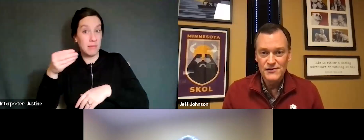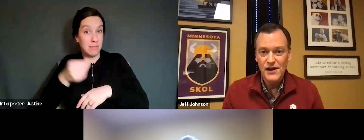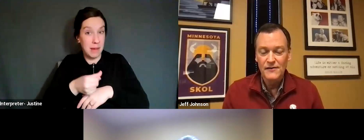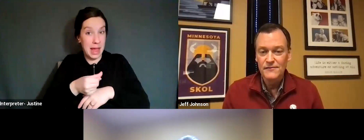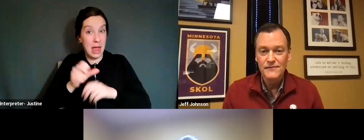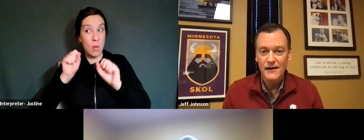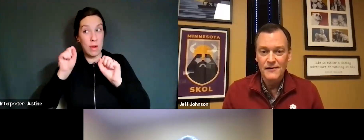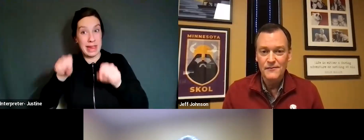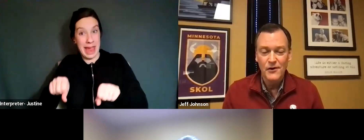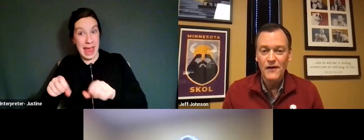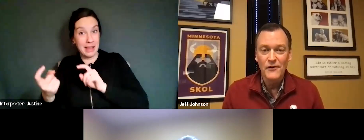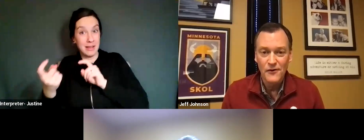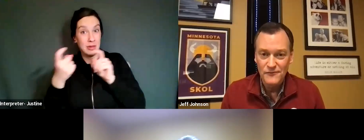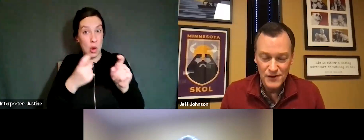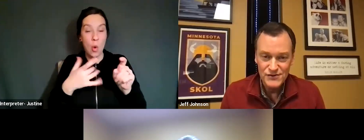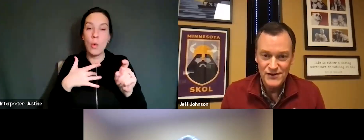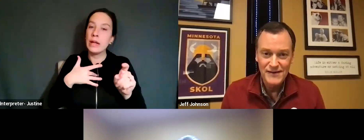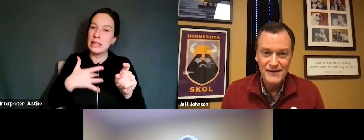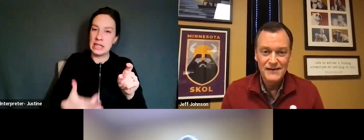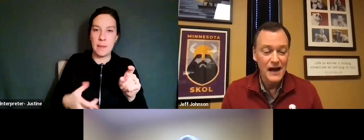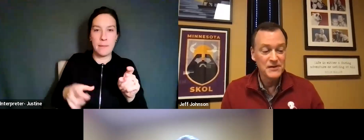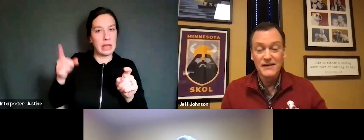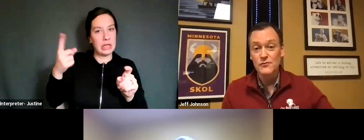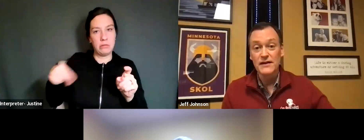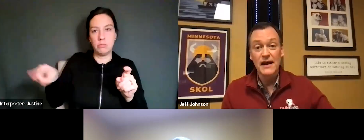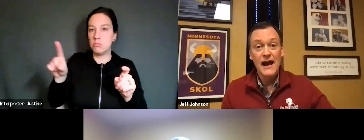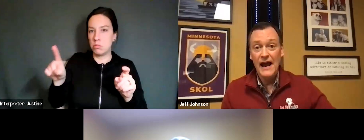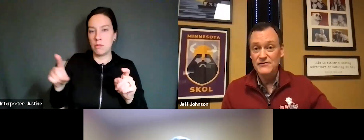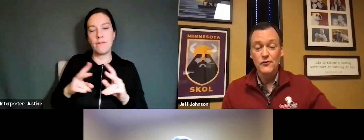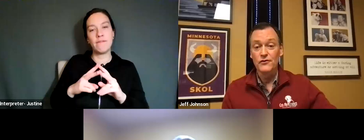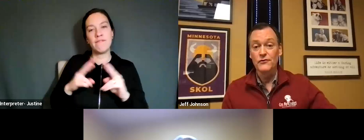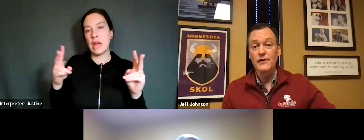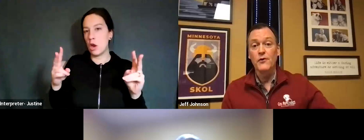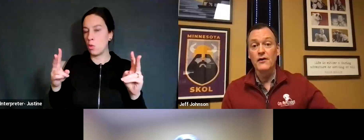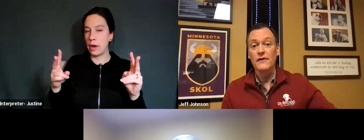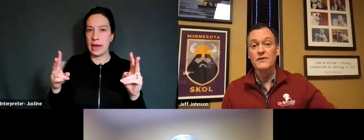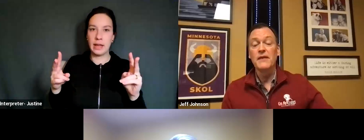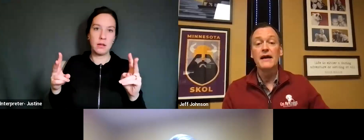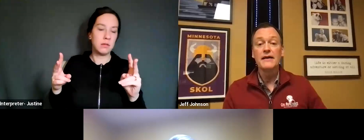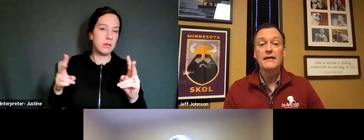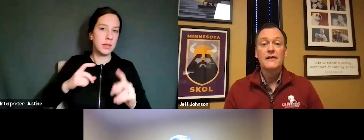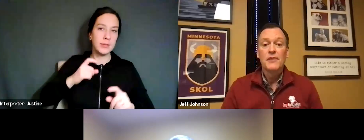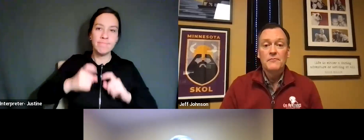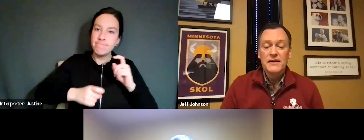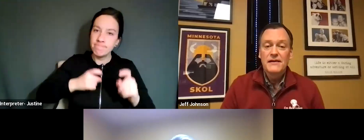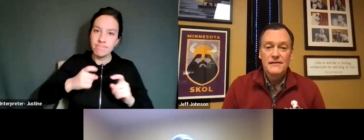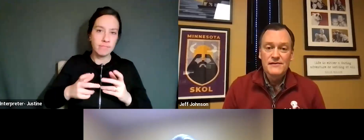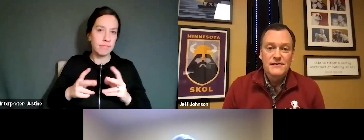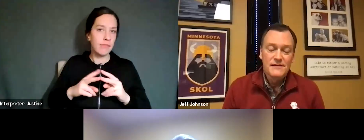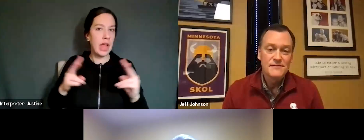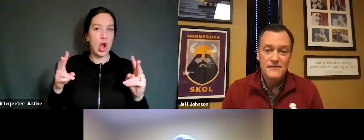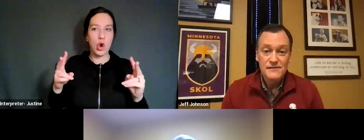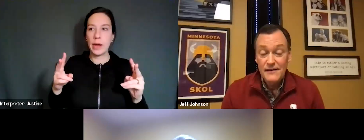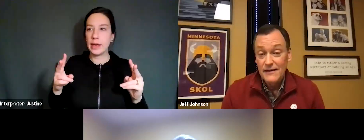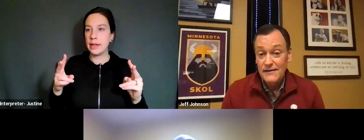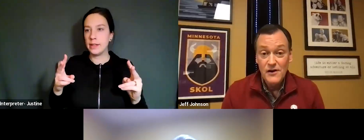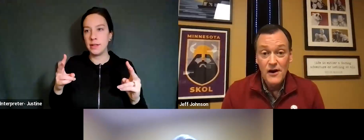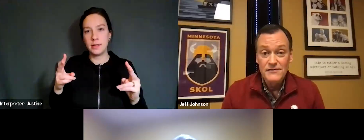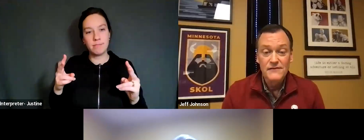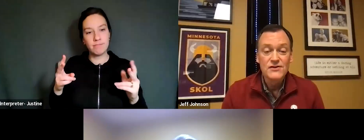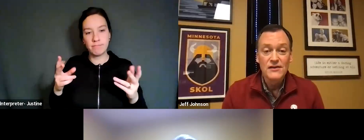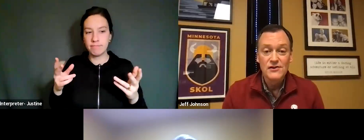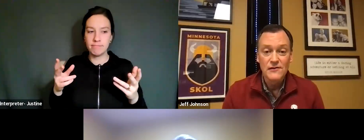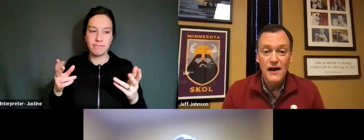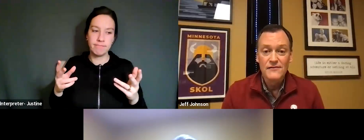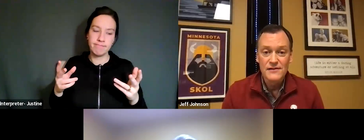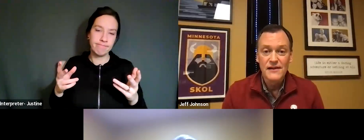generous to us on, you know, on their own volition, not because we asked for it or required them to pay, but because these